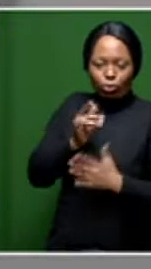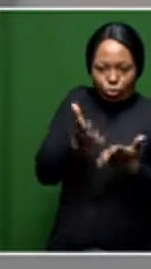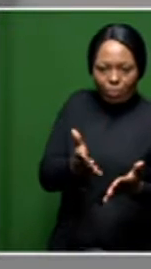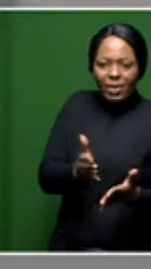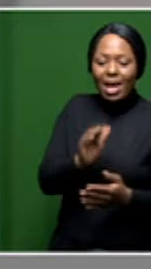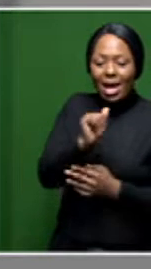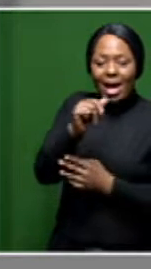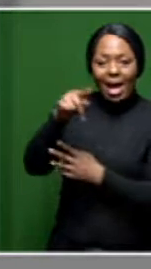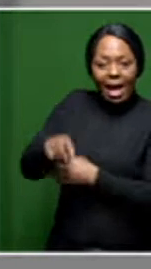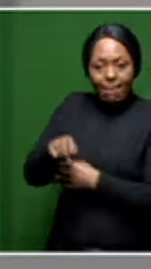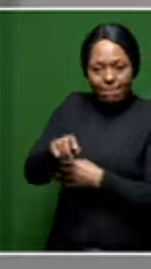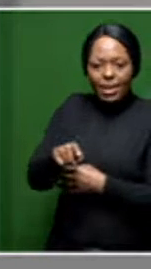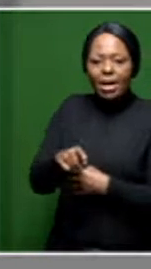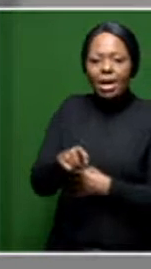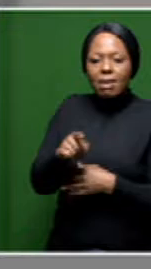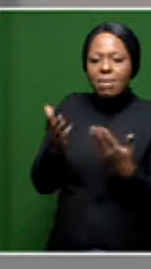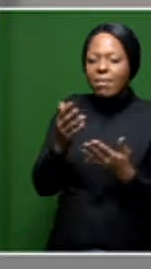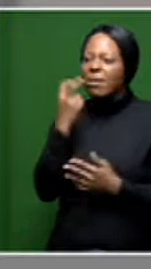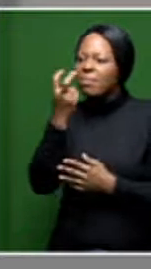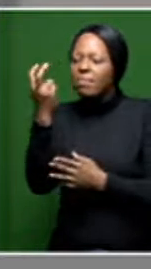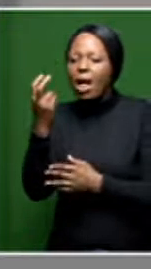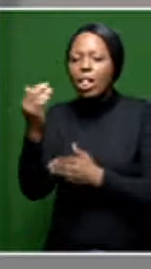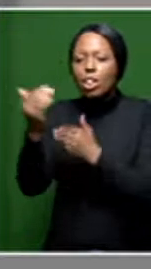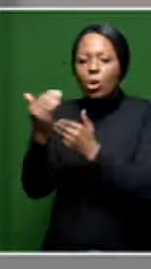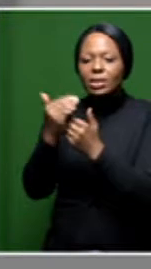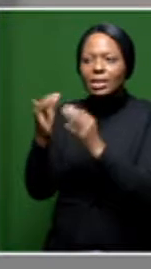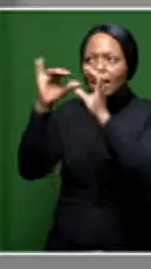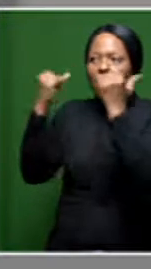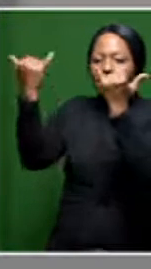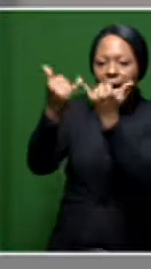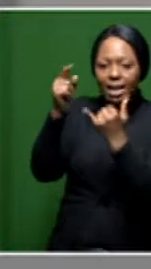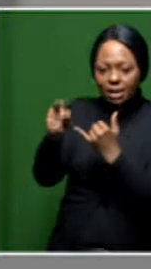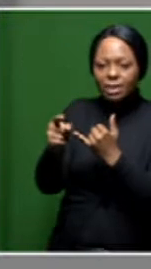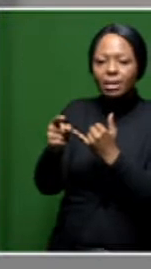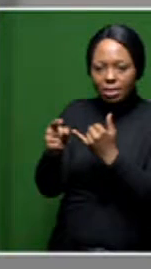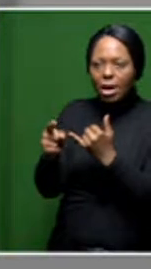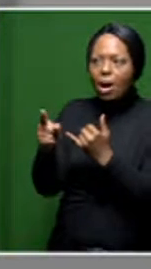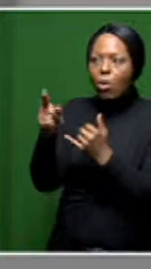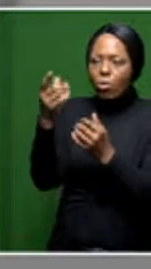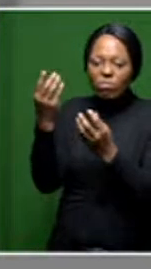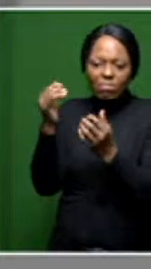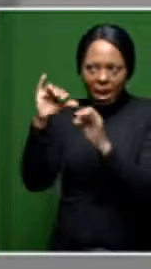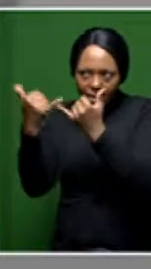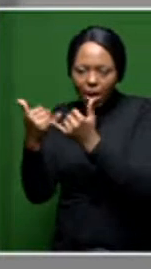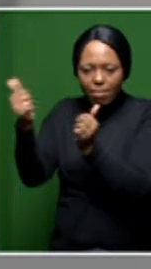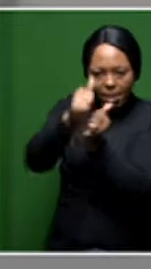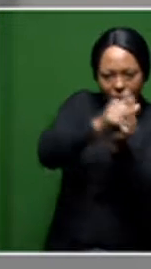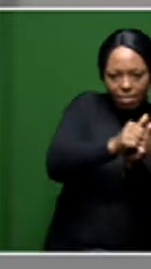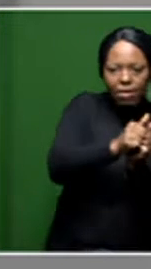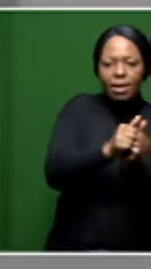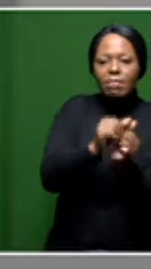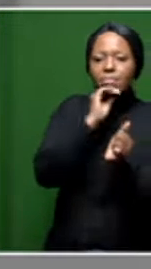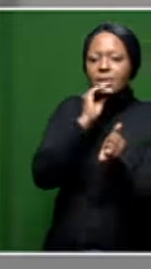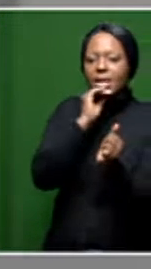the closest company from a network of hundreds of private companies that we've partnered with. So you don't have to be affiliated with